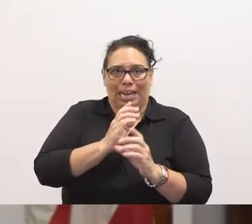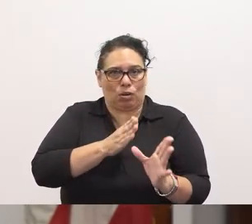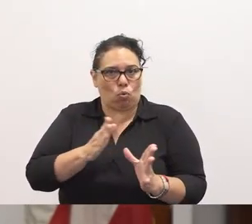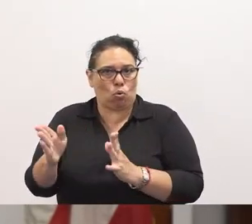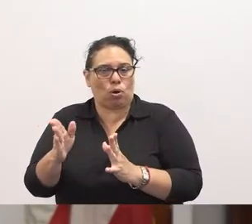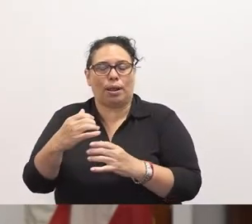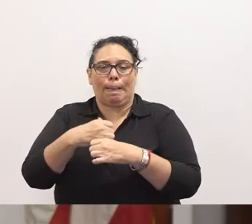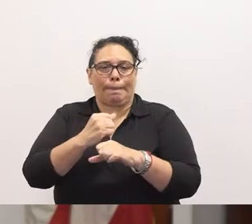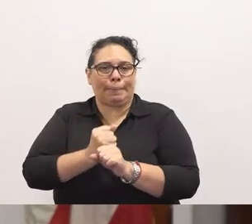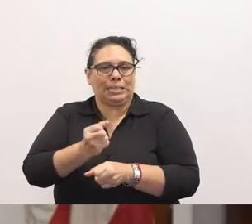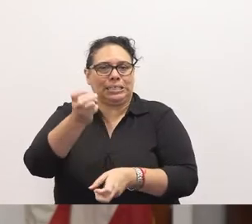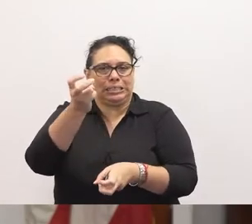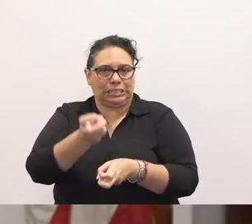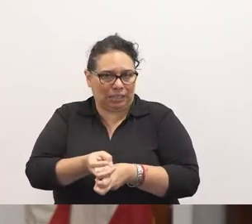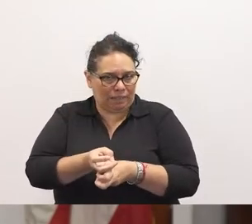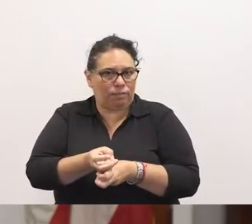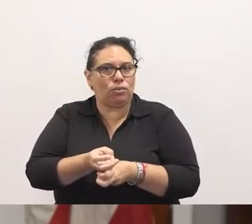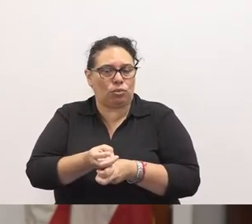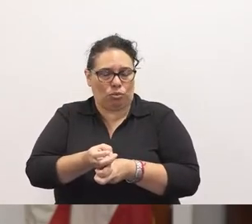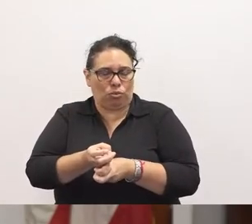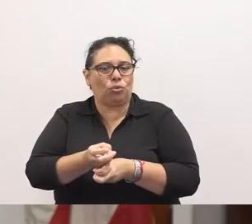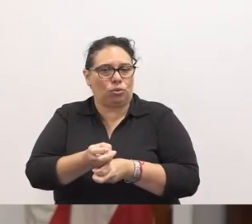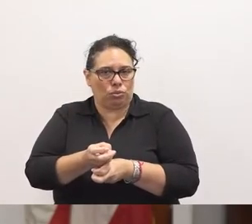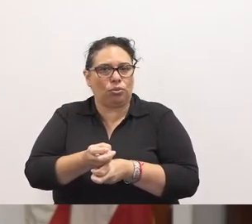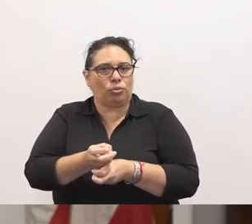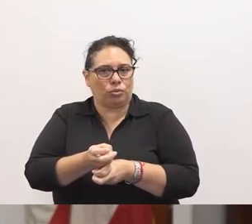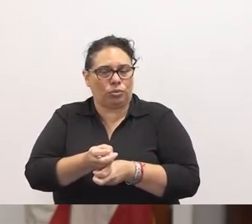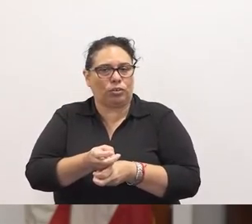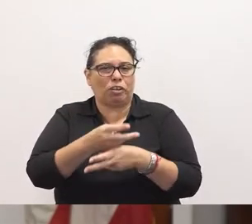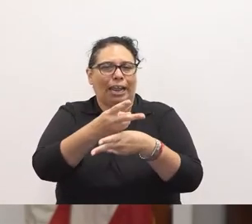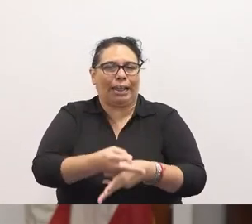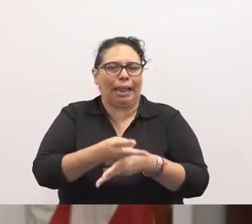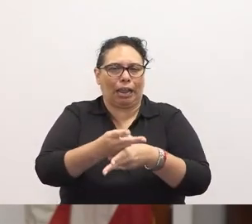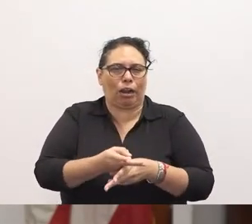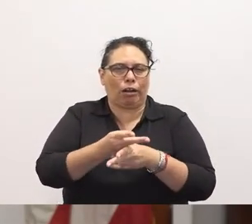very difficult, all right, for caregivers and